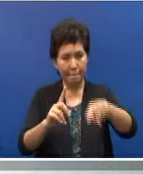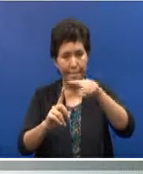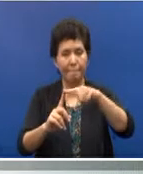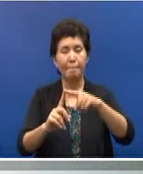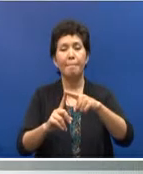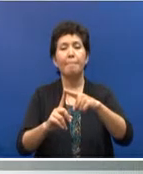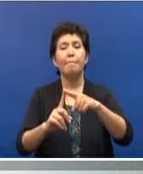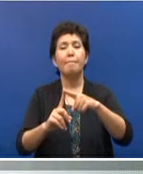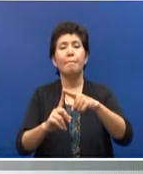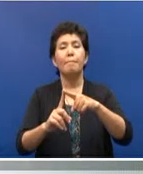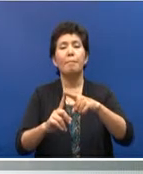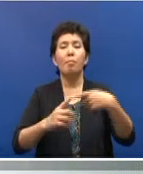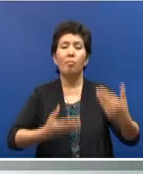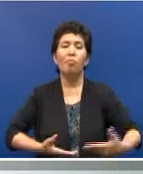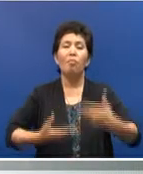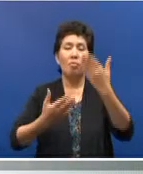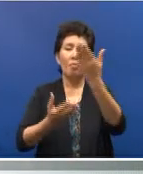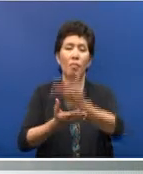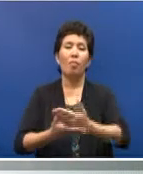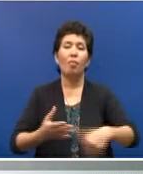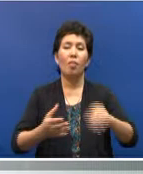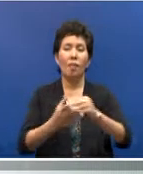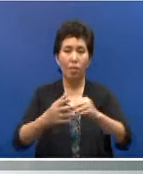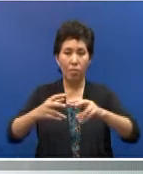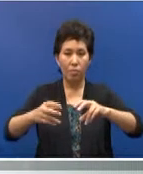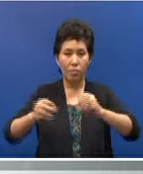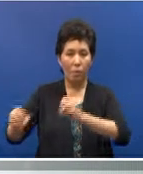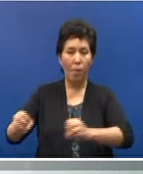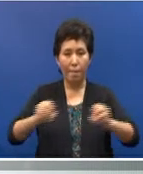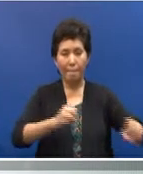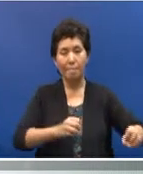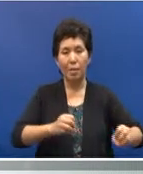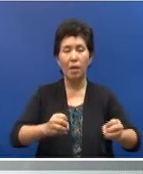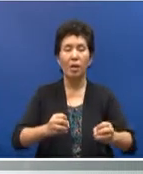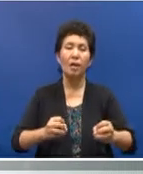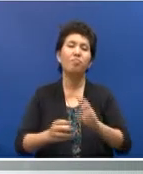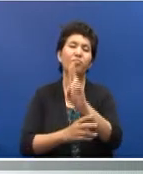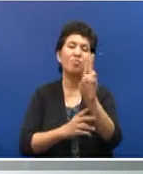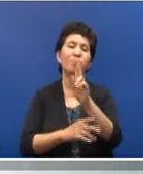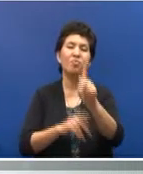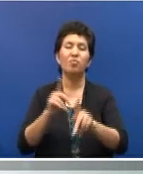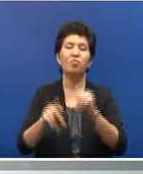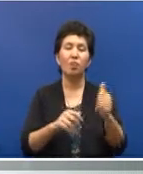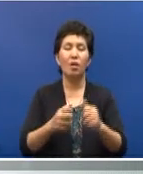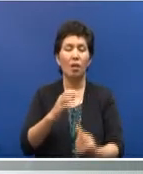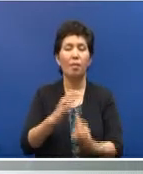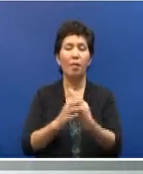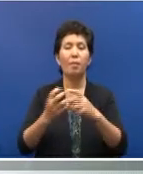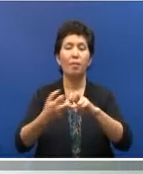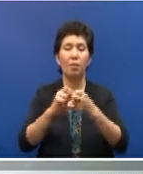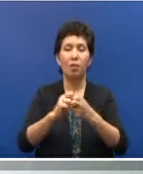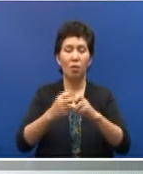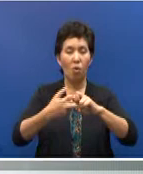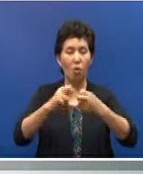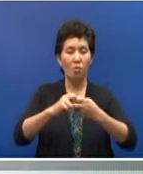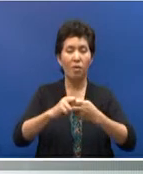it is used as a justification to oppress and exploit others, then it leads to conflict and tension in